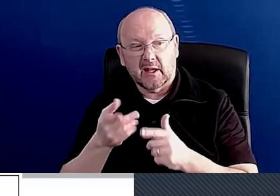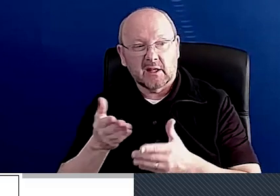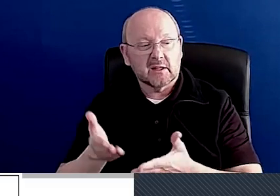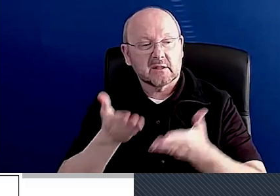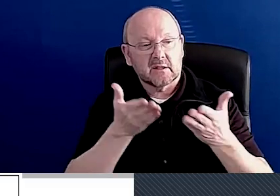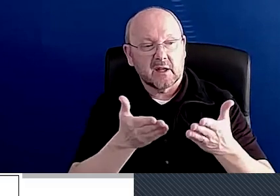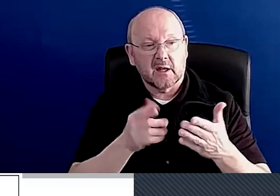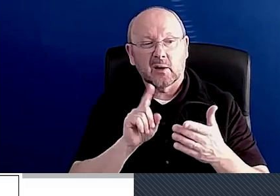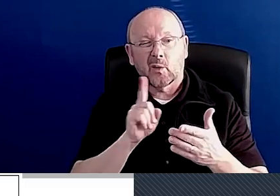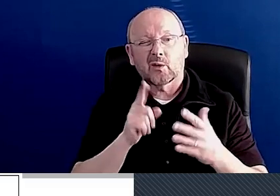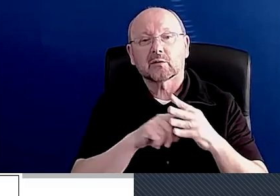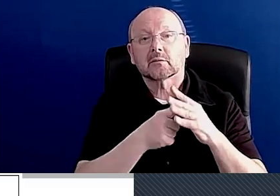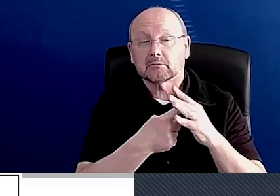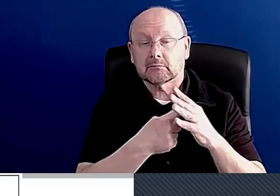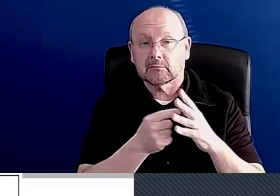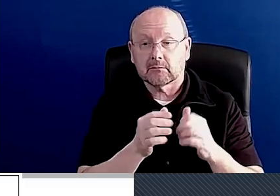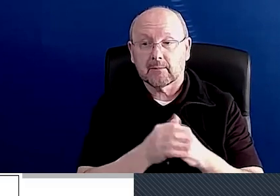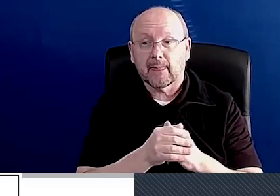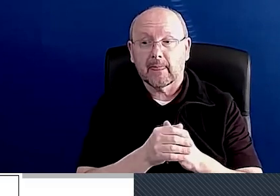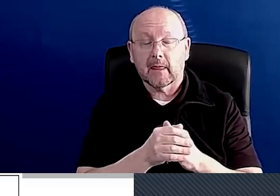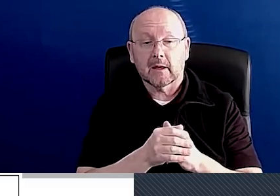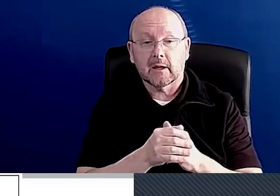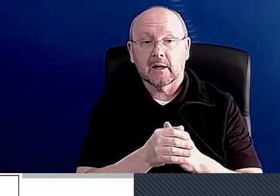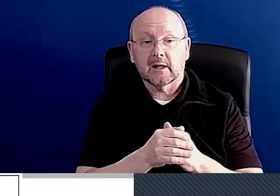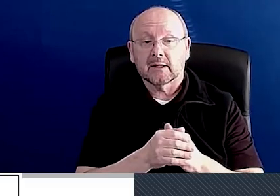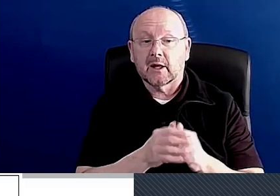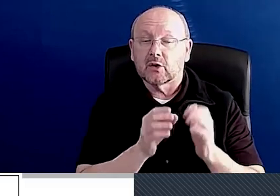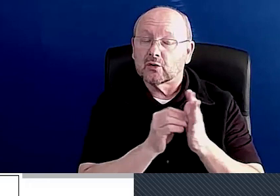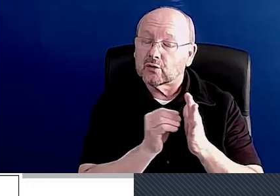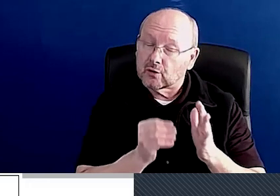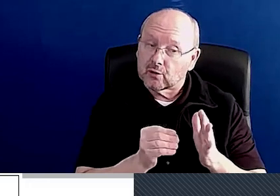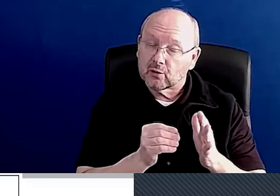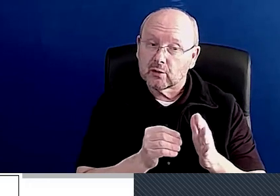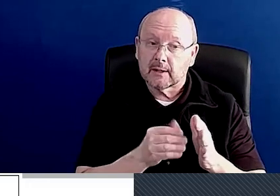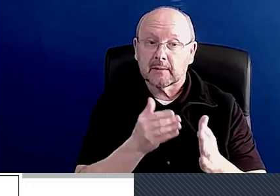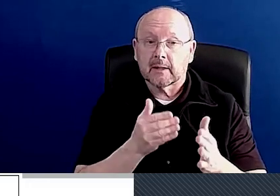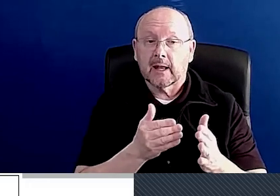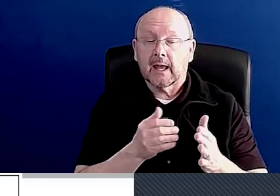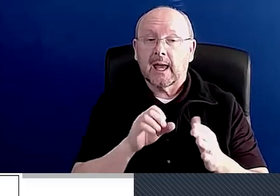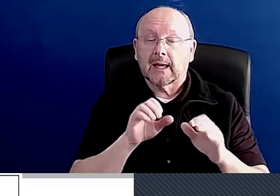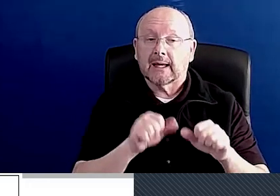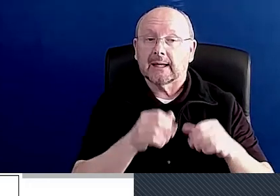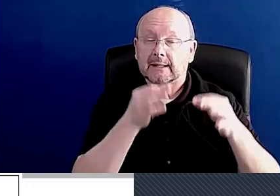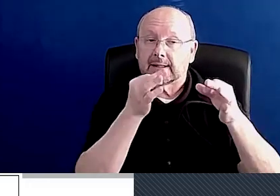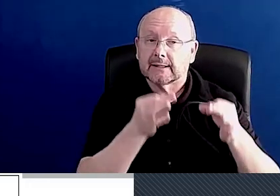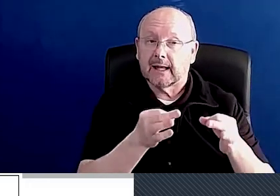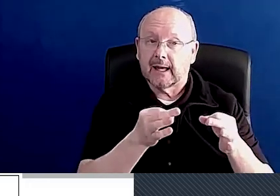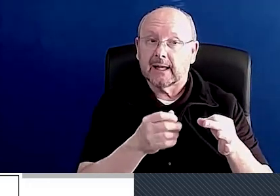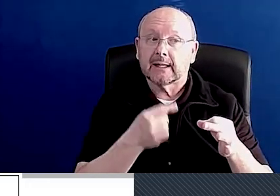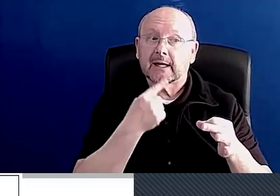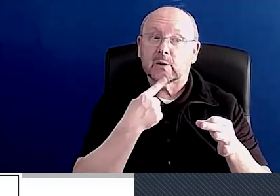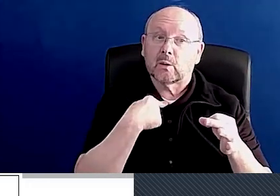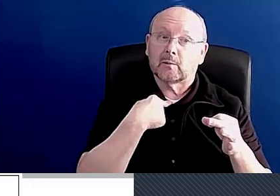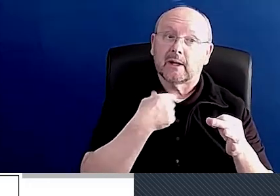could start at. Now, these students will have the decision to say, you know what, Eric, it told me I should be at the